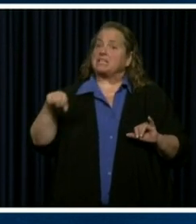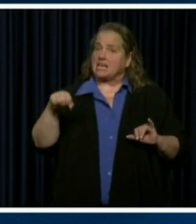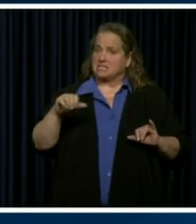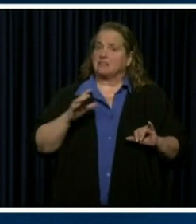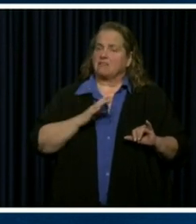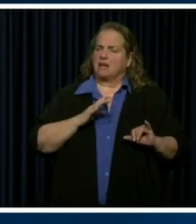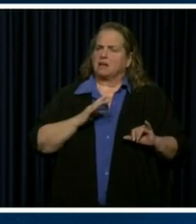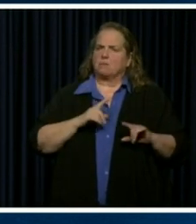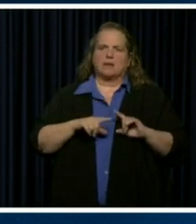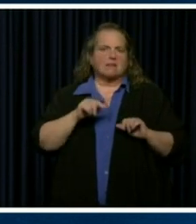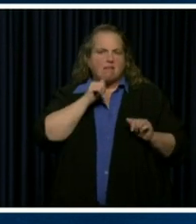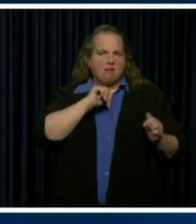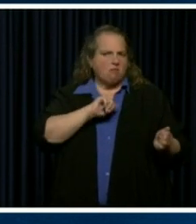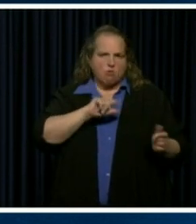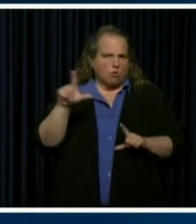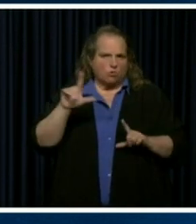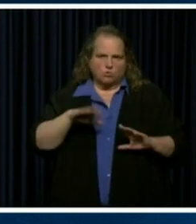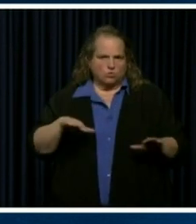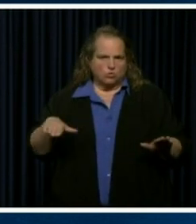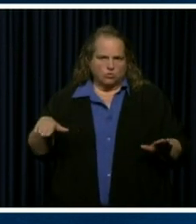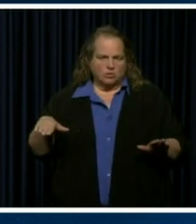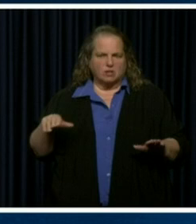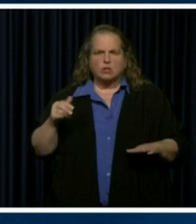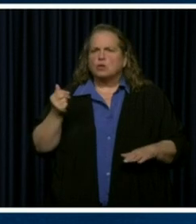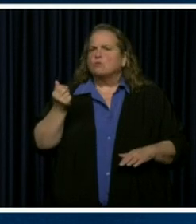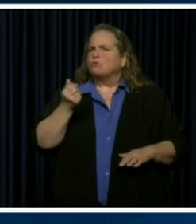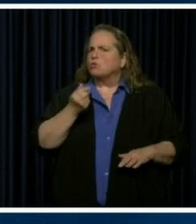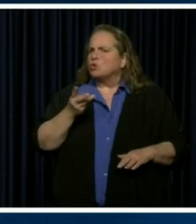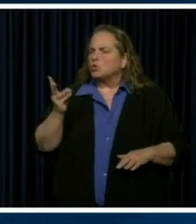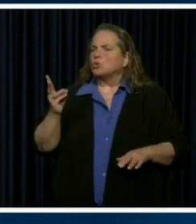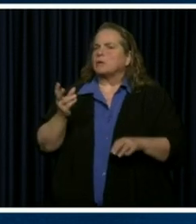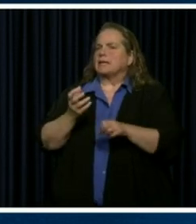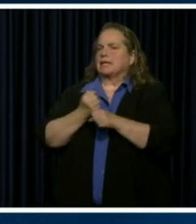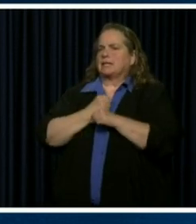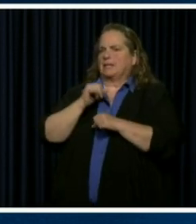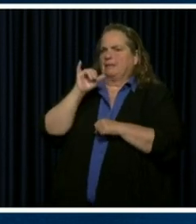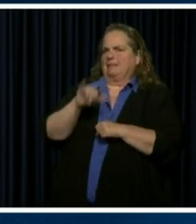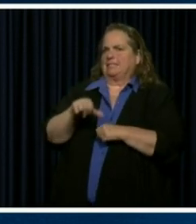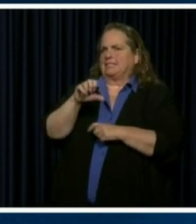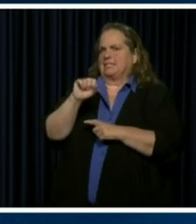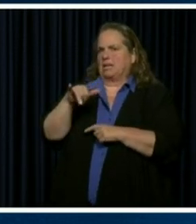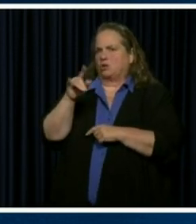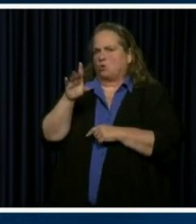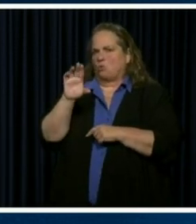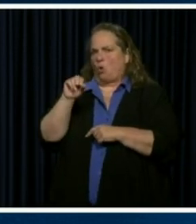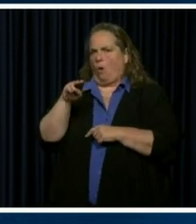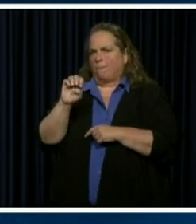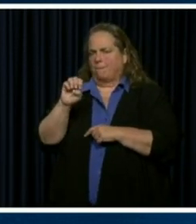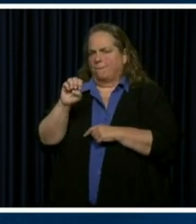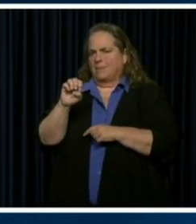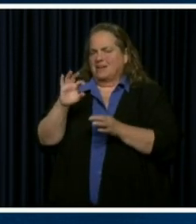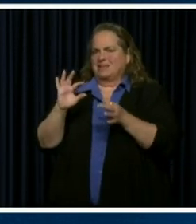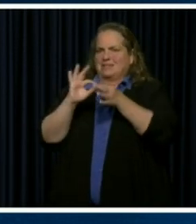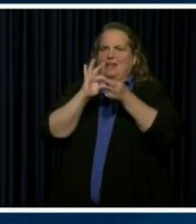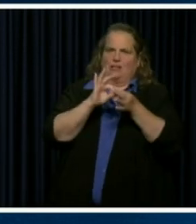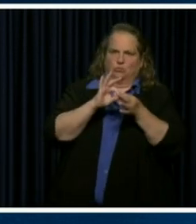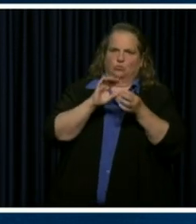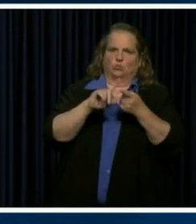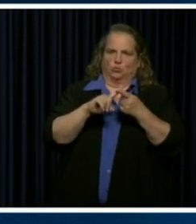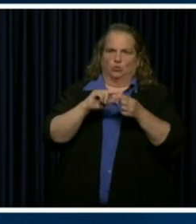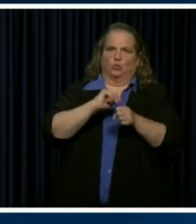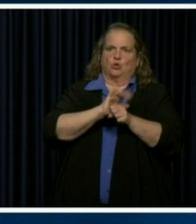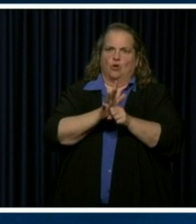well, but not all of them. And for those who get this syndrome, this is very serious. This is essentially a situation